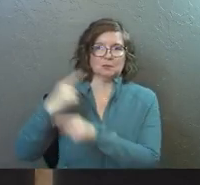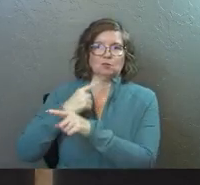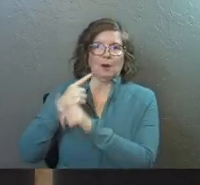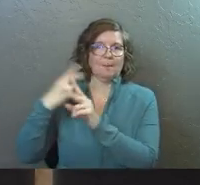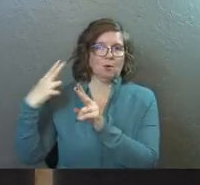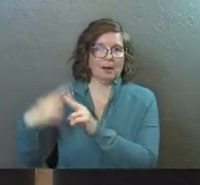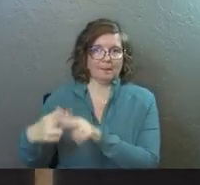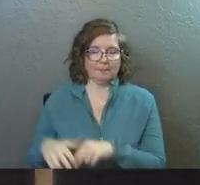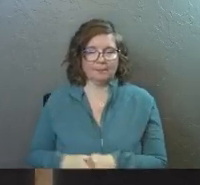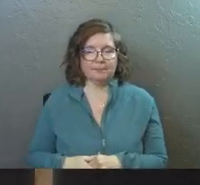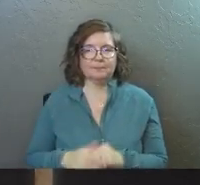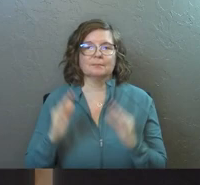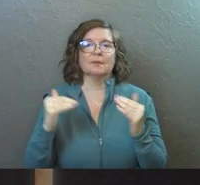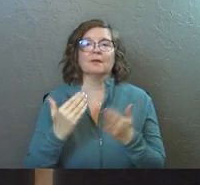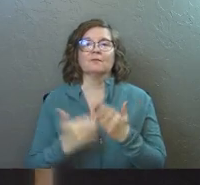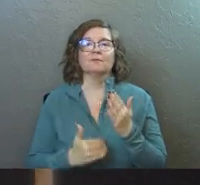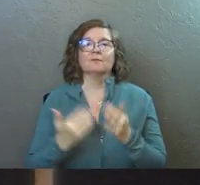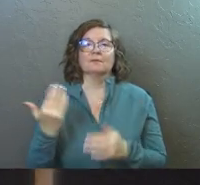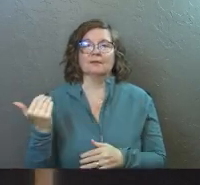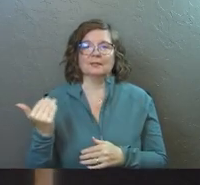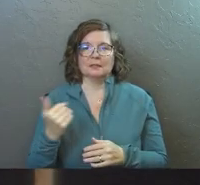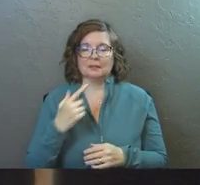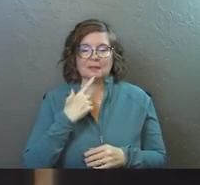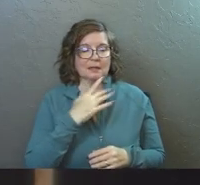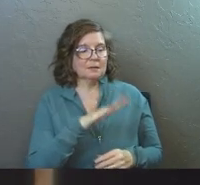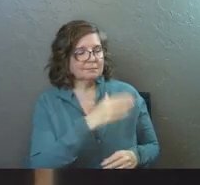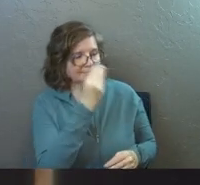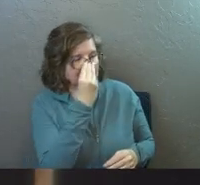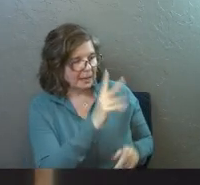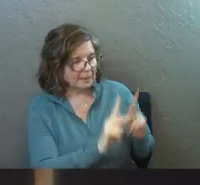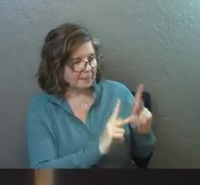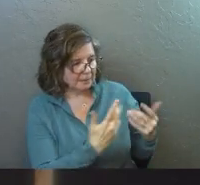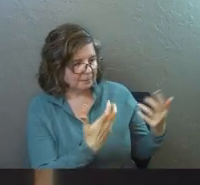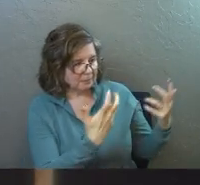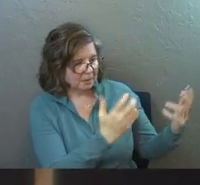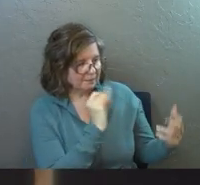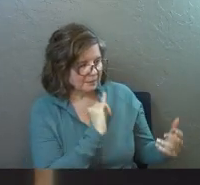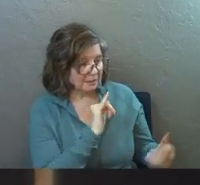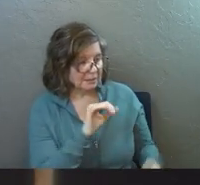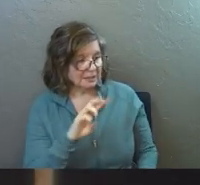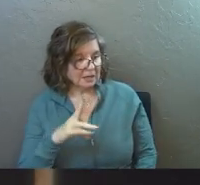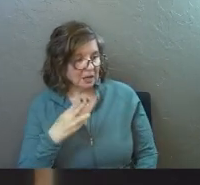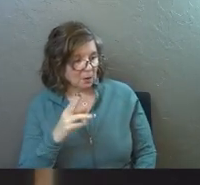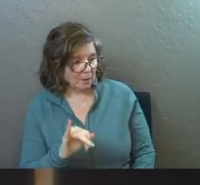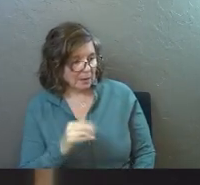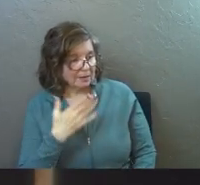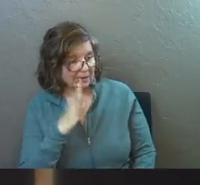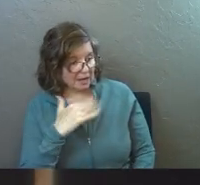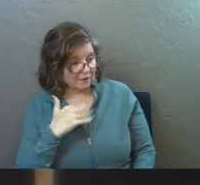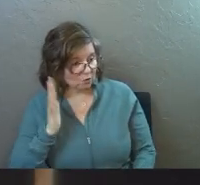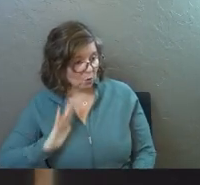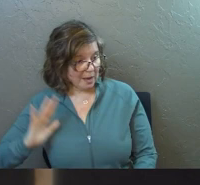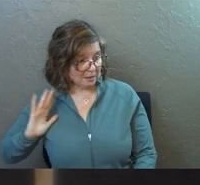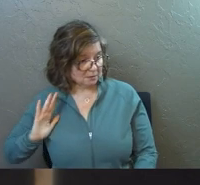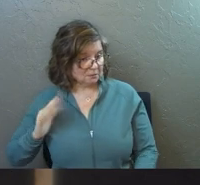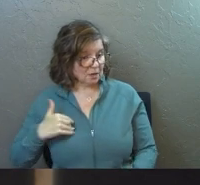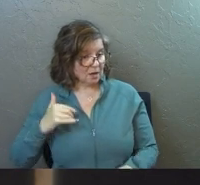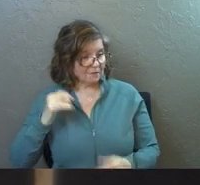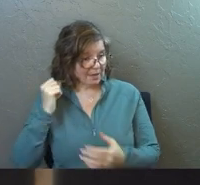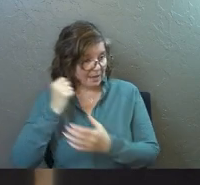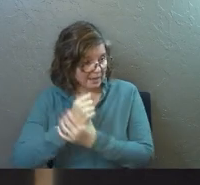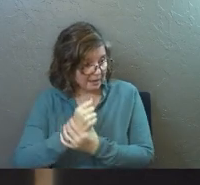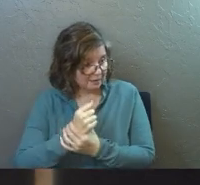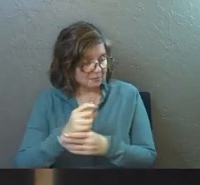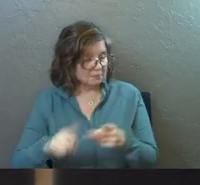name. Verse 15, God also said to Moses, say this to the people of Israel, Yahweh, the God of your ancestors, the God of